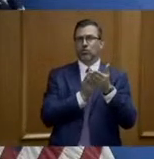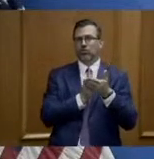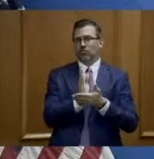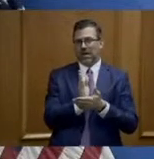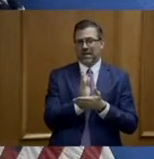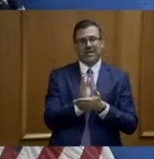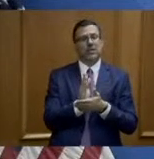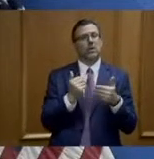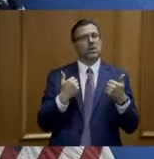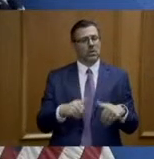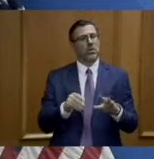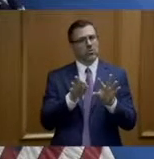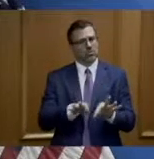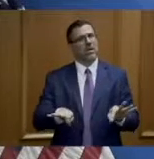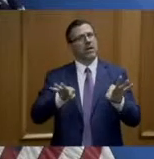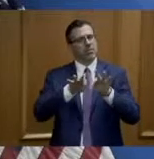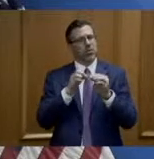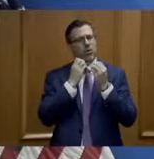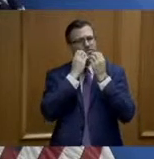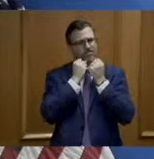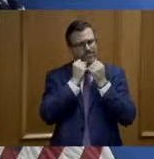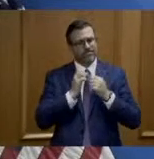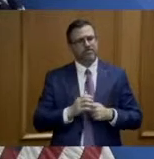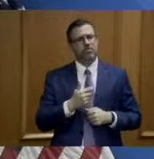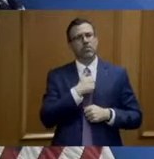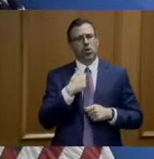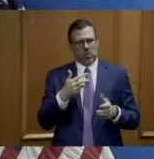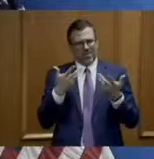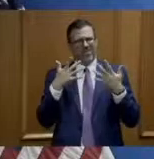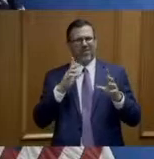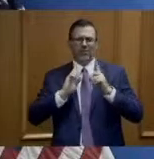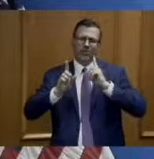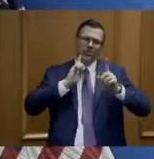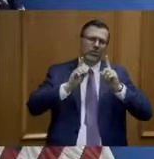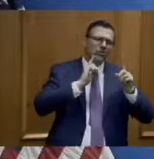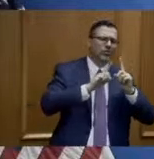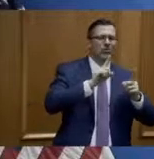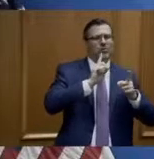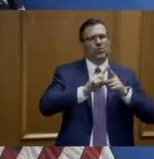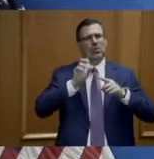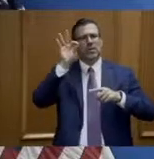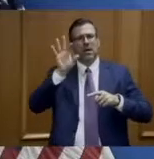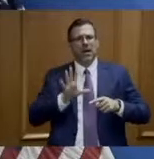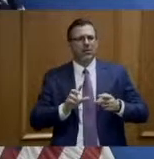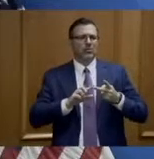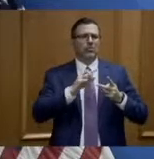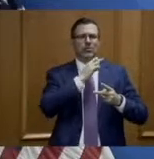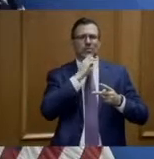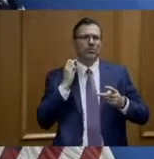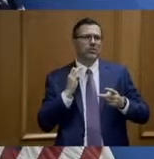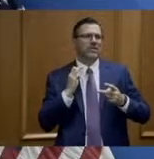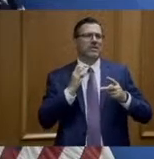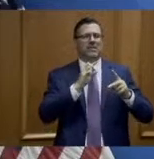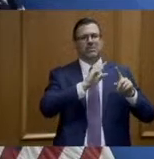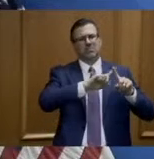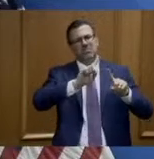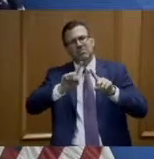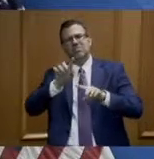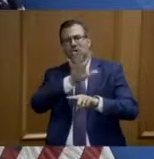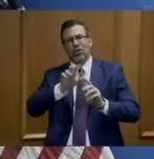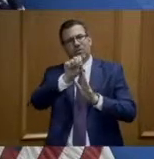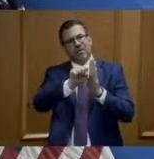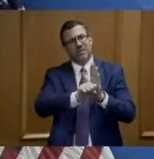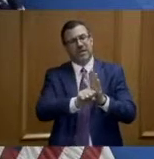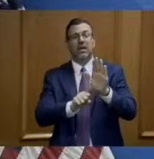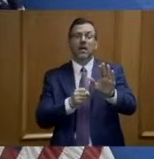incredibly important, and we have worked with faith leaders all across this state to encourage, and I want to applaud